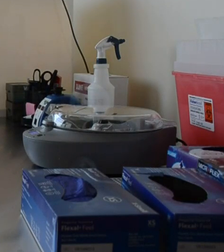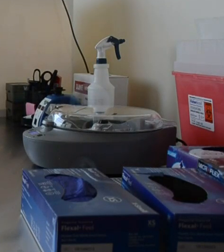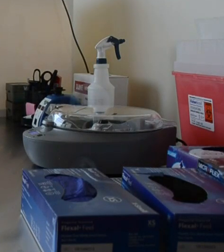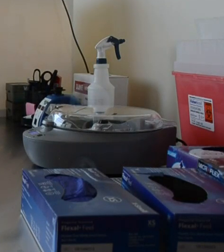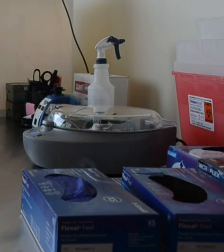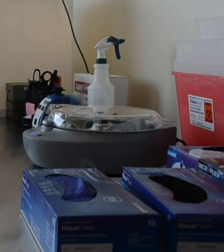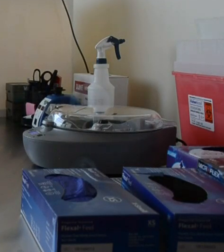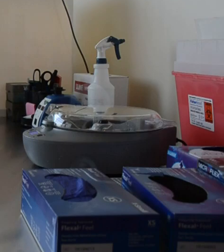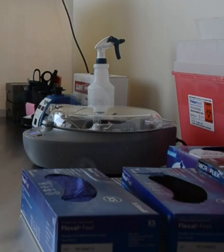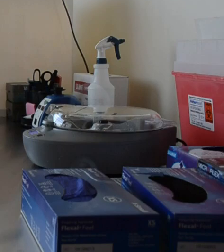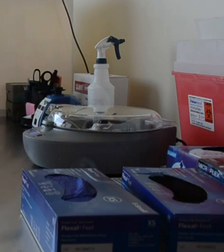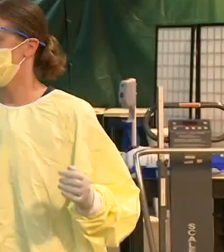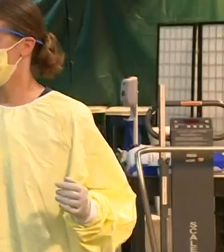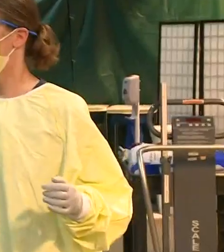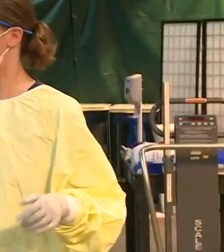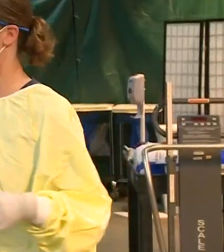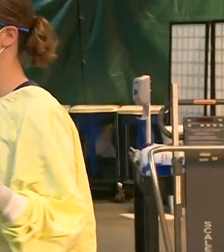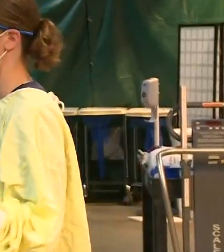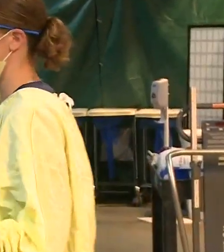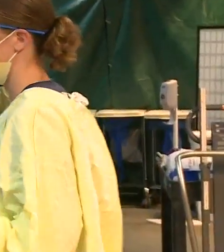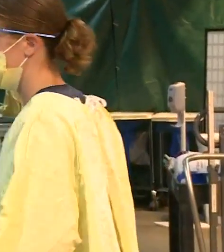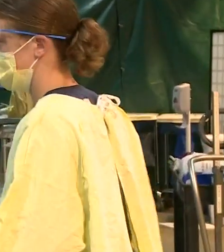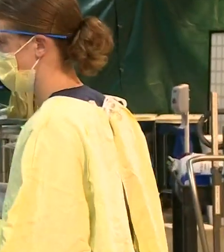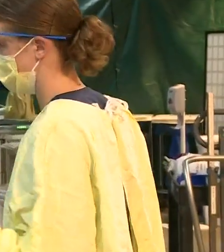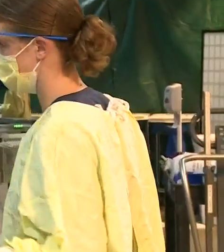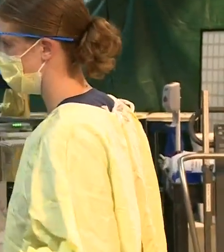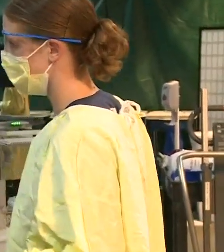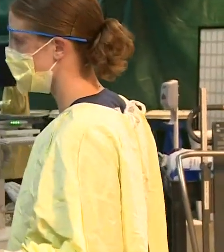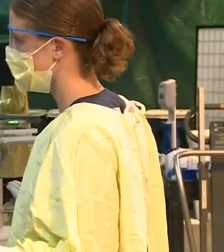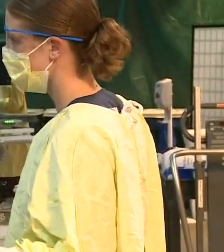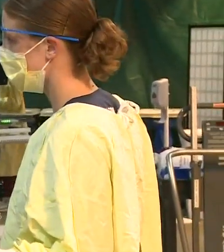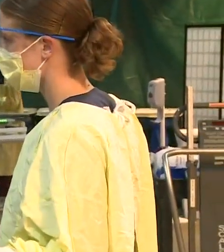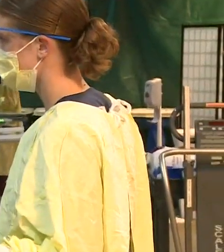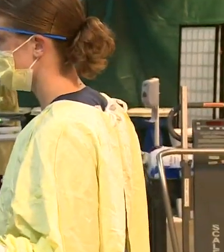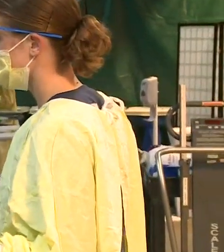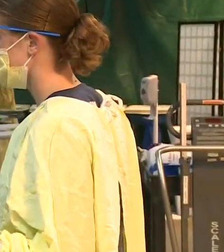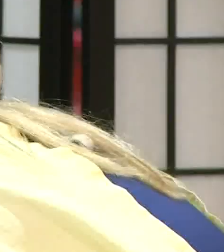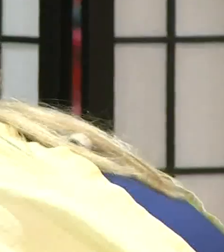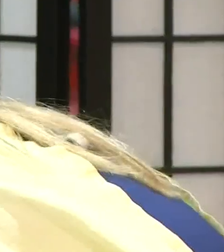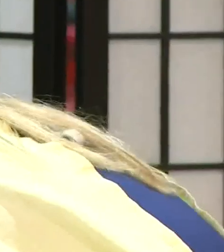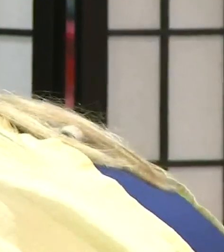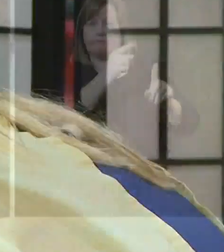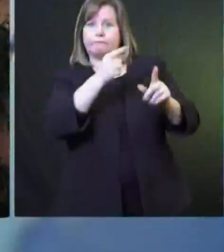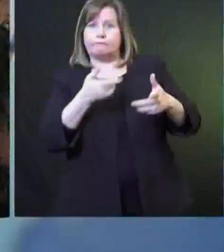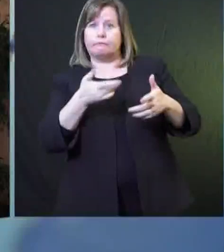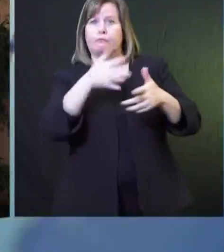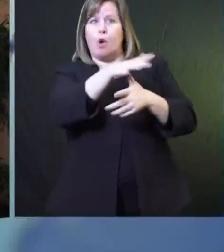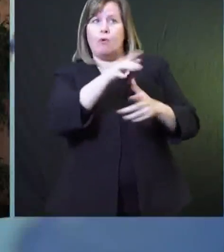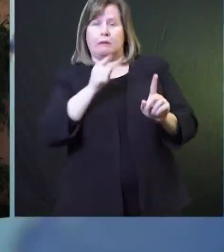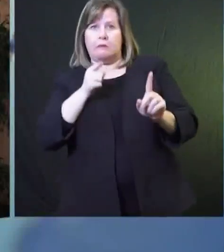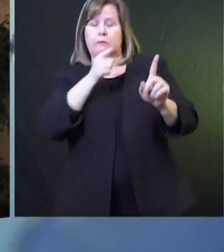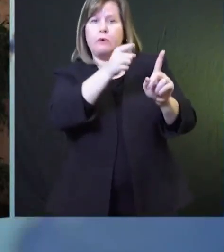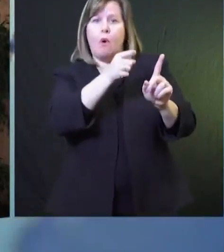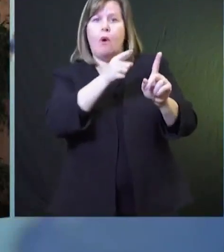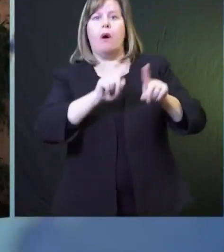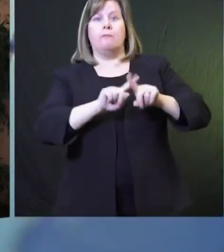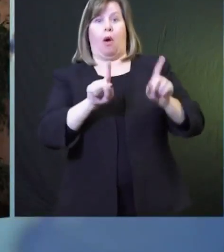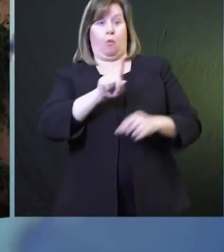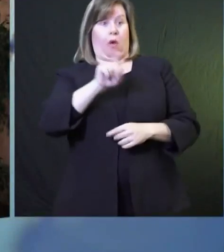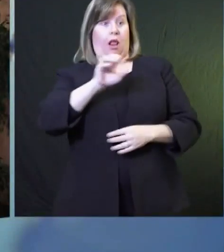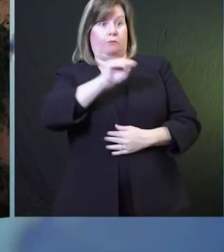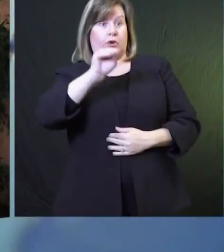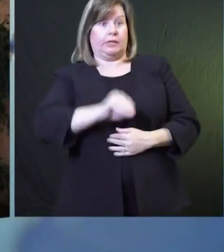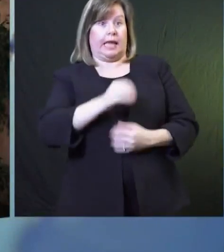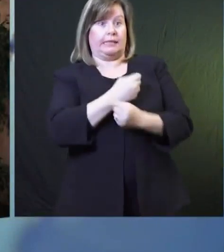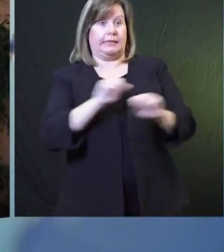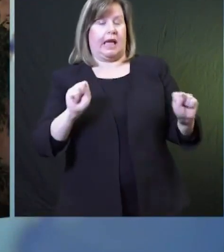pose until there is a vaccine or medicine to effectively treat it. The reality is that as long as the virus is